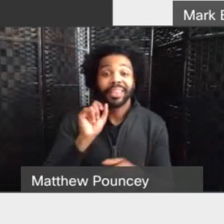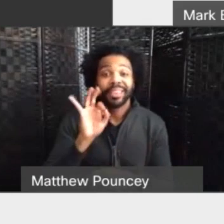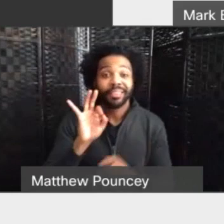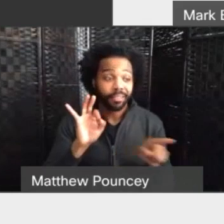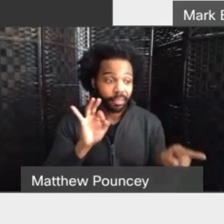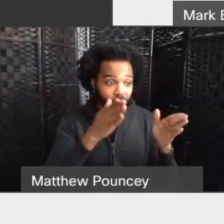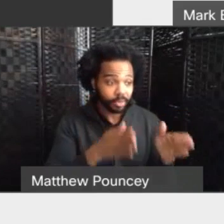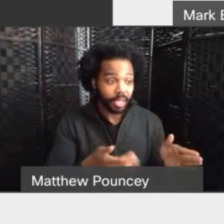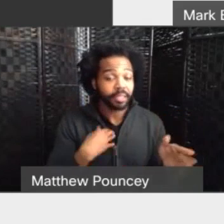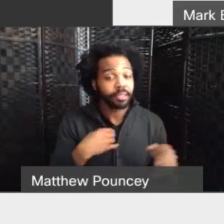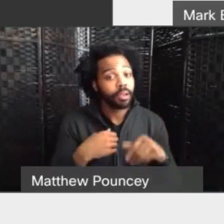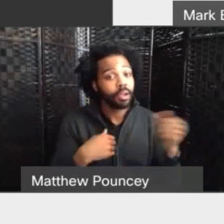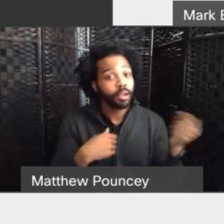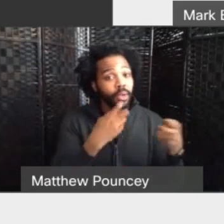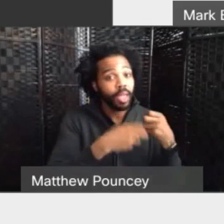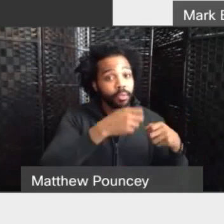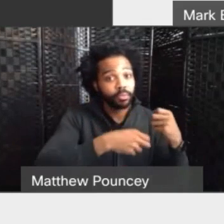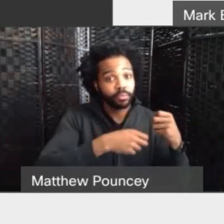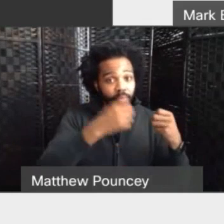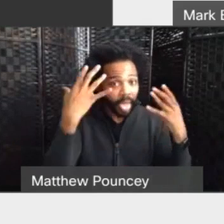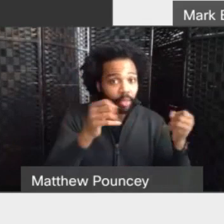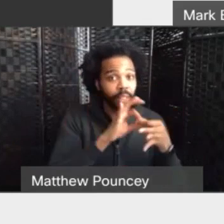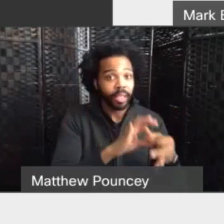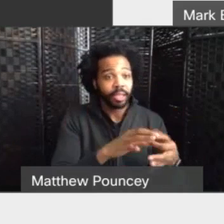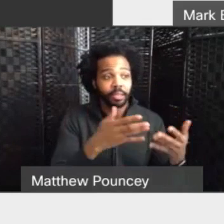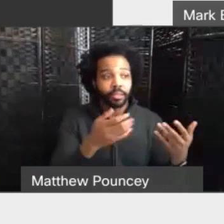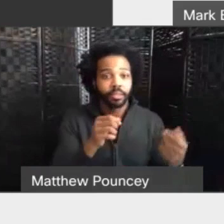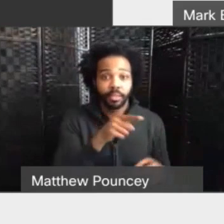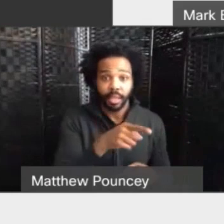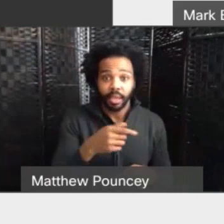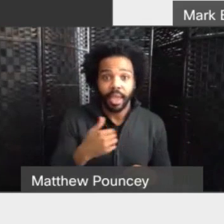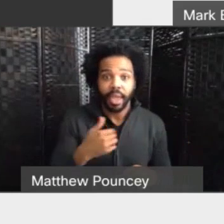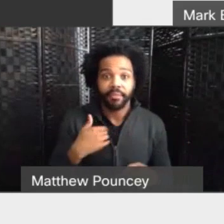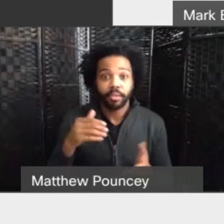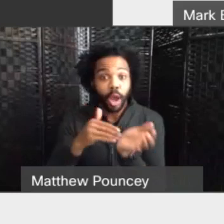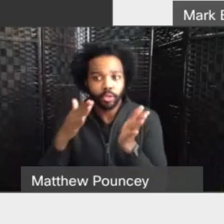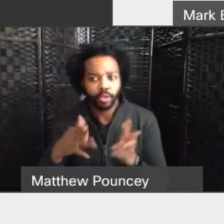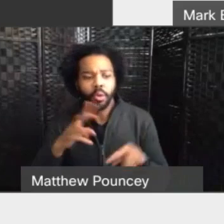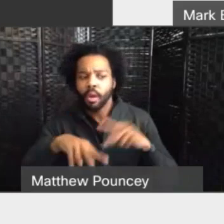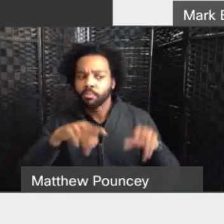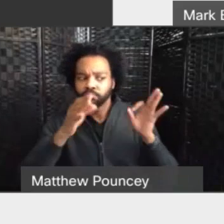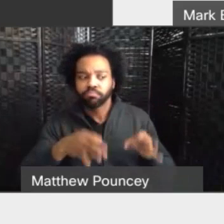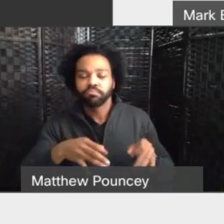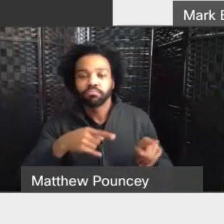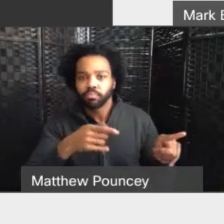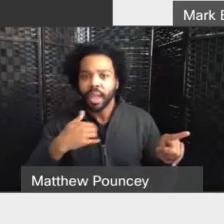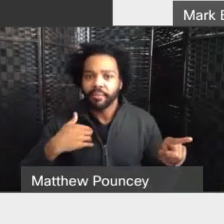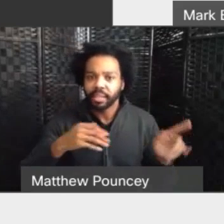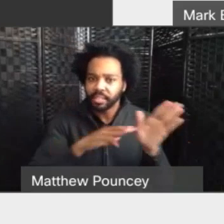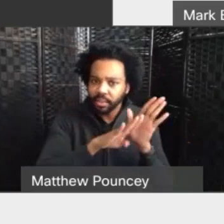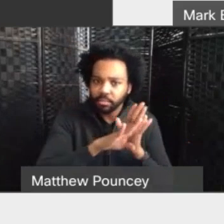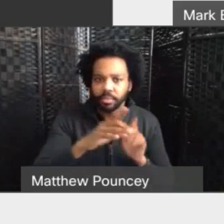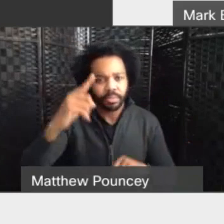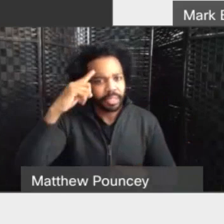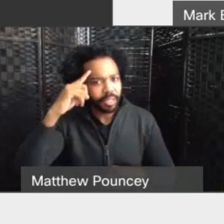health condition, or if they have a physician who determines that a developmental or intellectual disability,